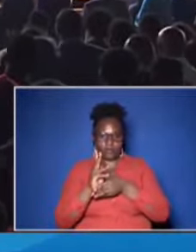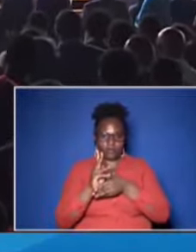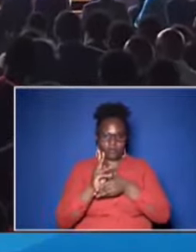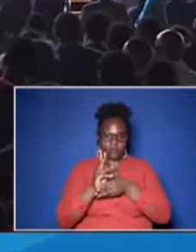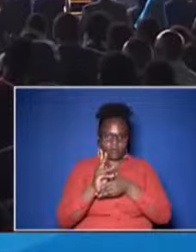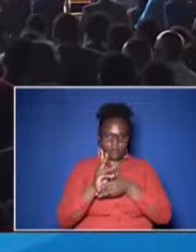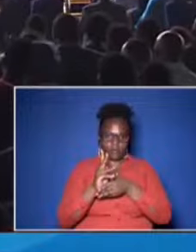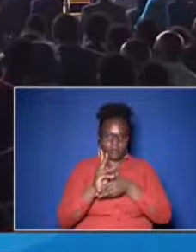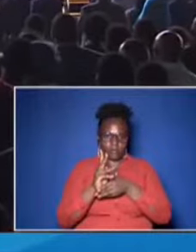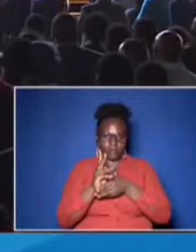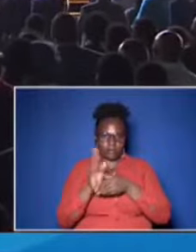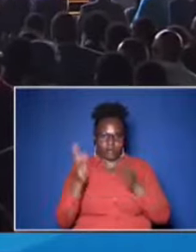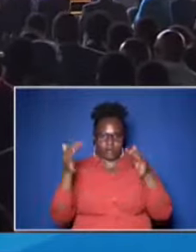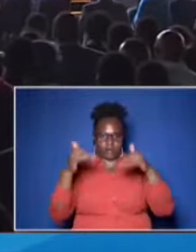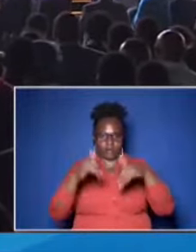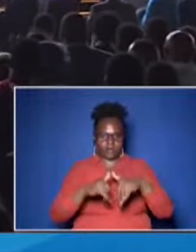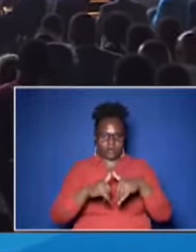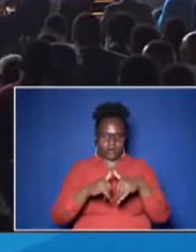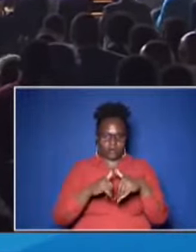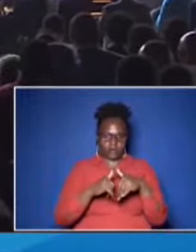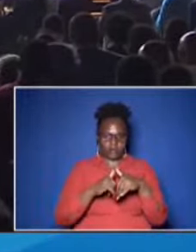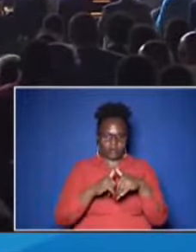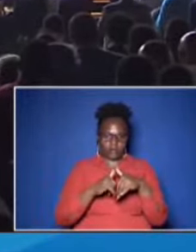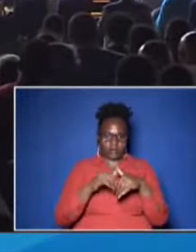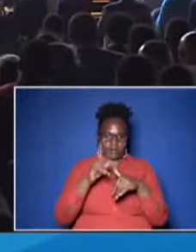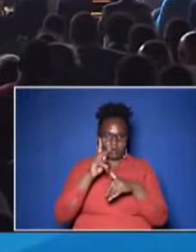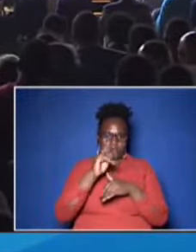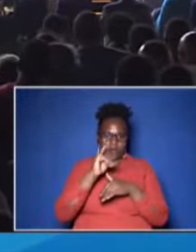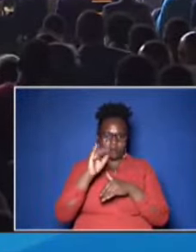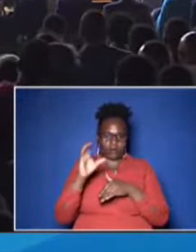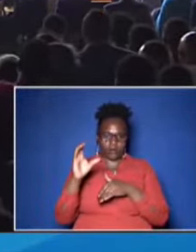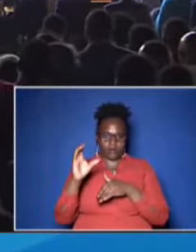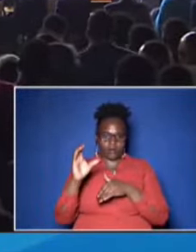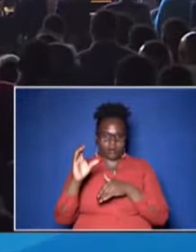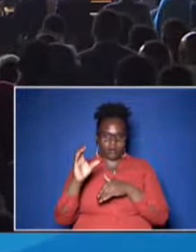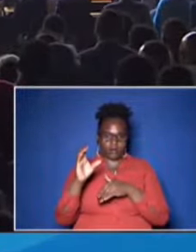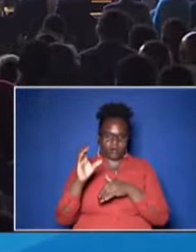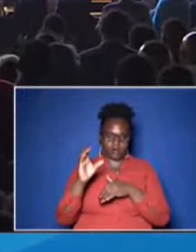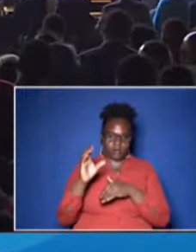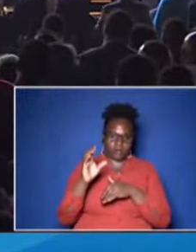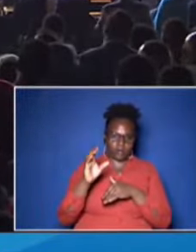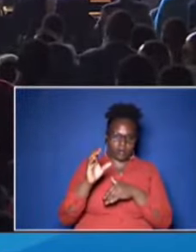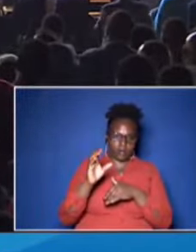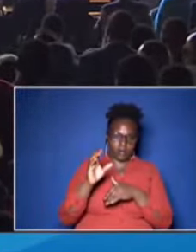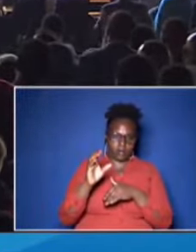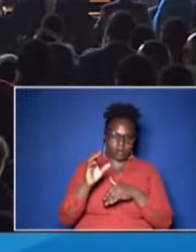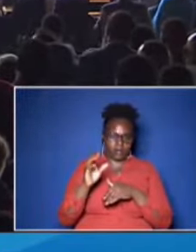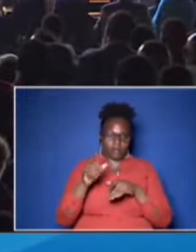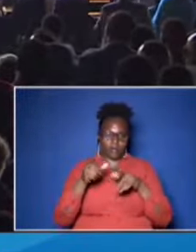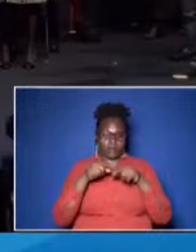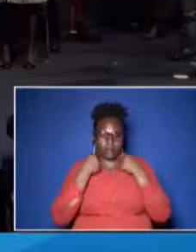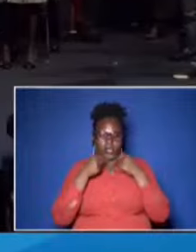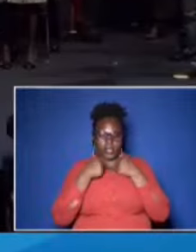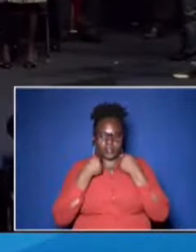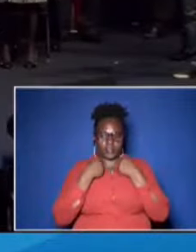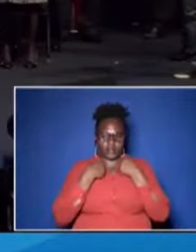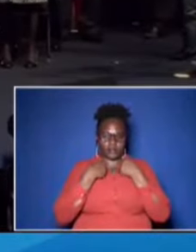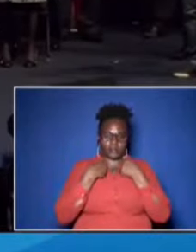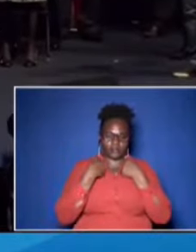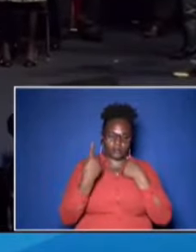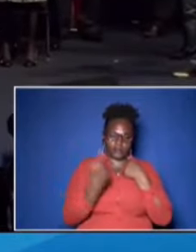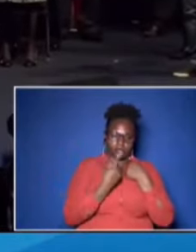the convention kic center kicc I want to minister to the pastors